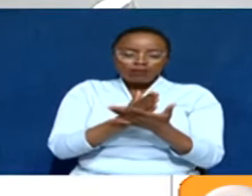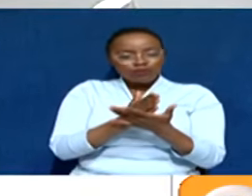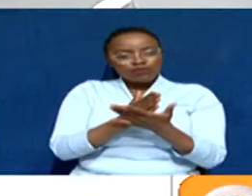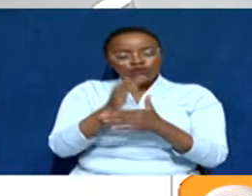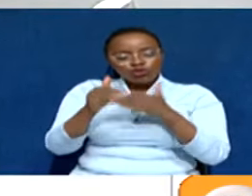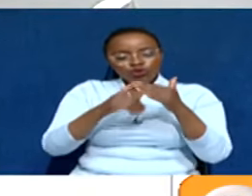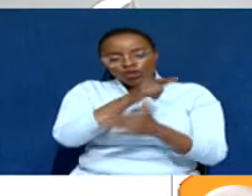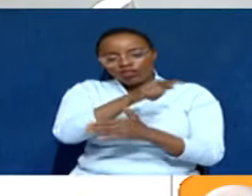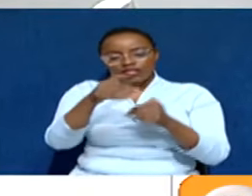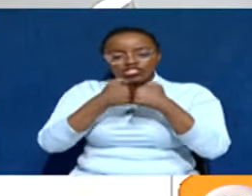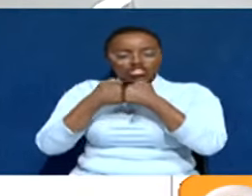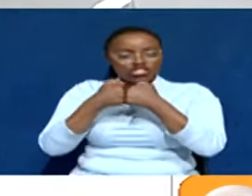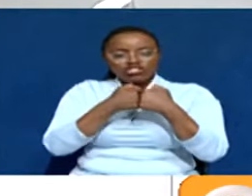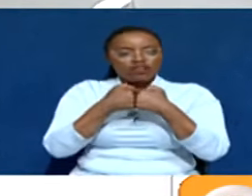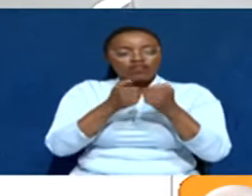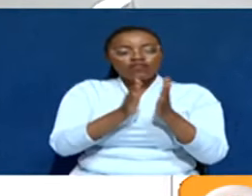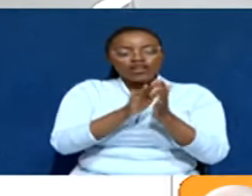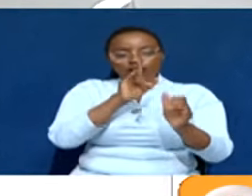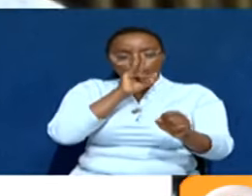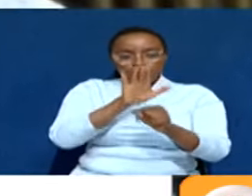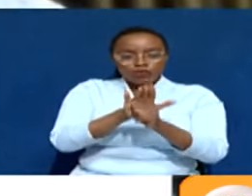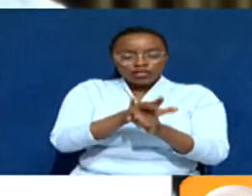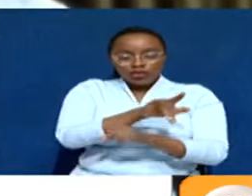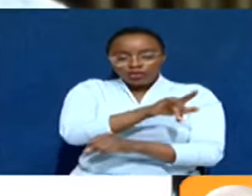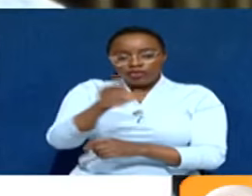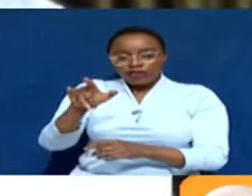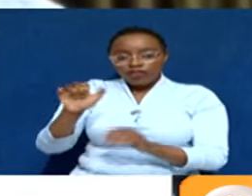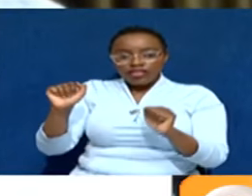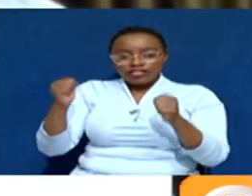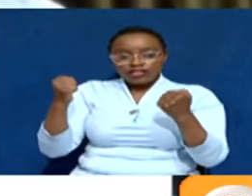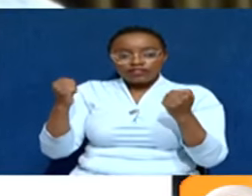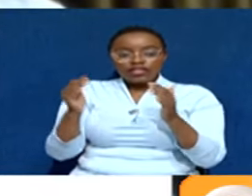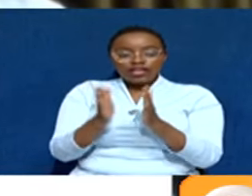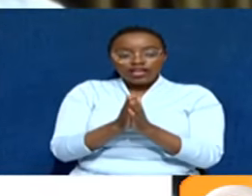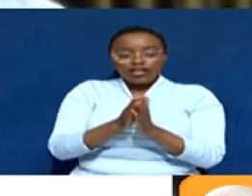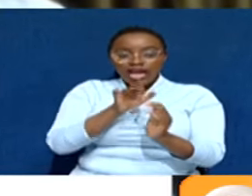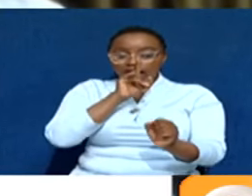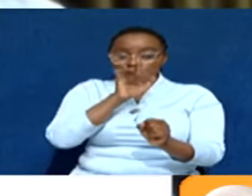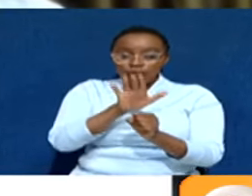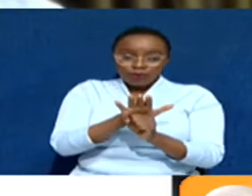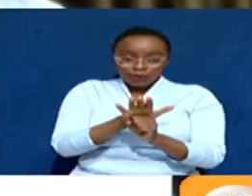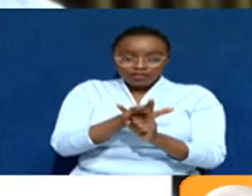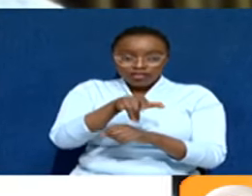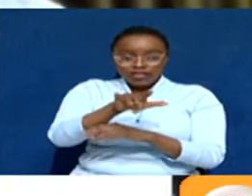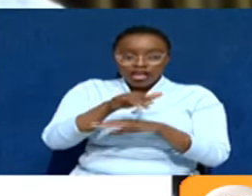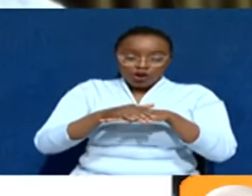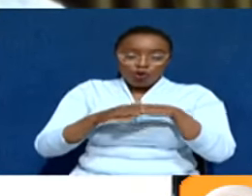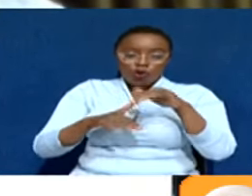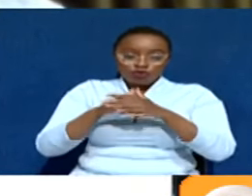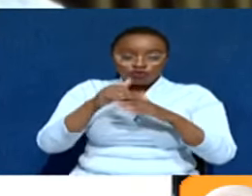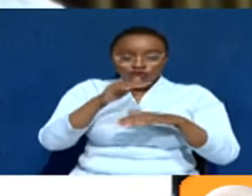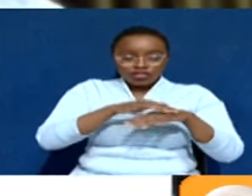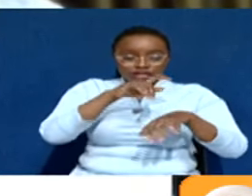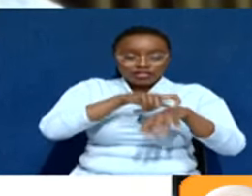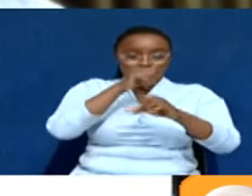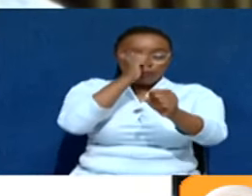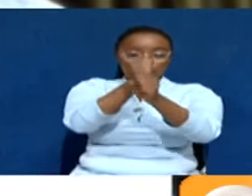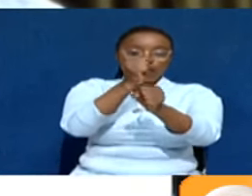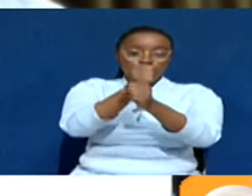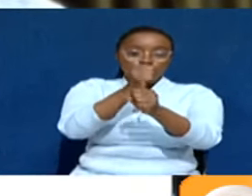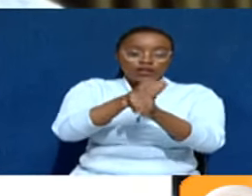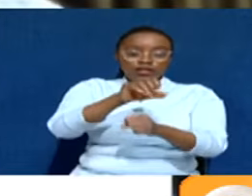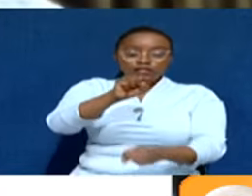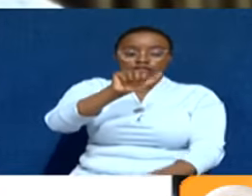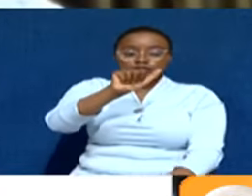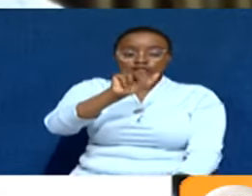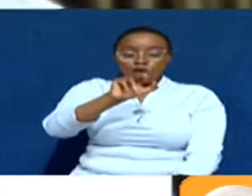with these challenges and assure them of their safety, assure them of their comfort while they're working in